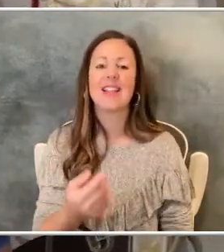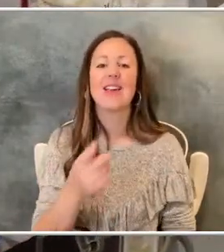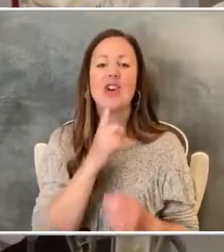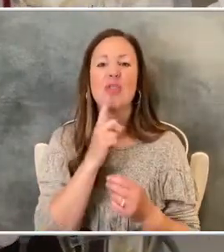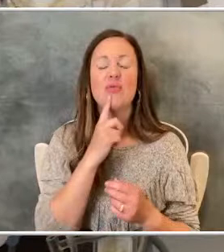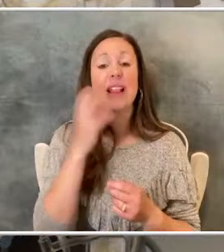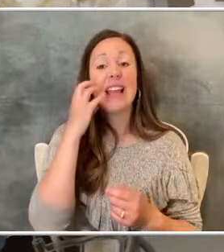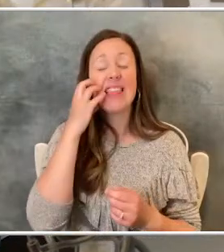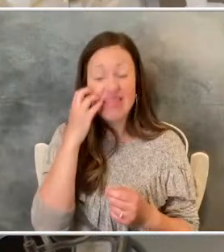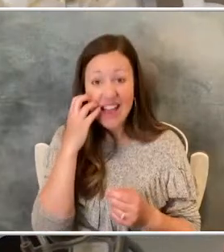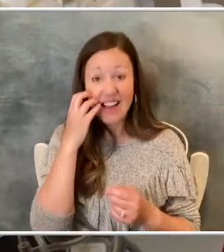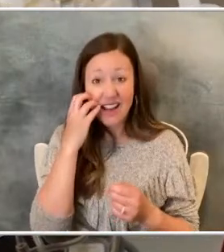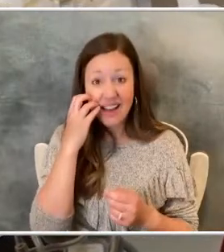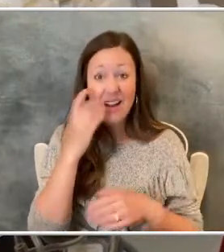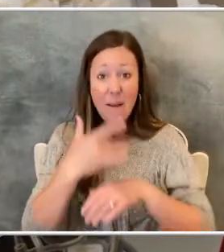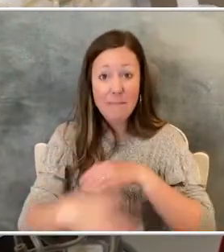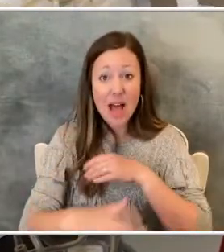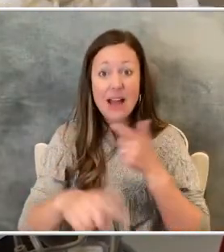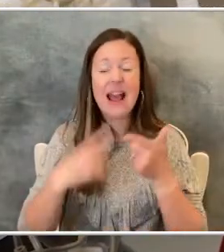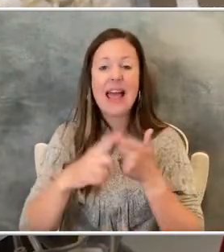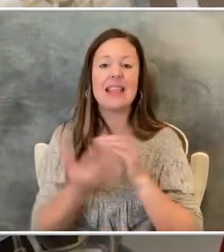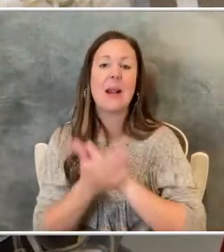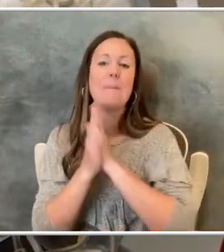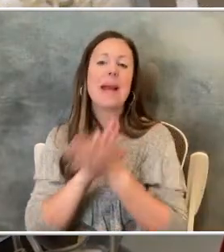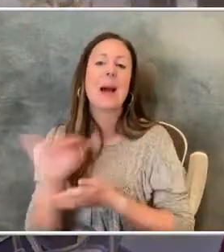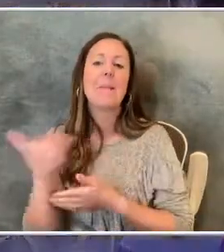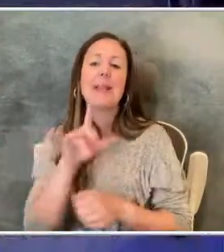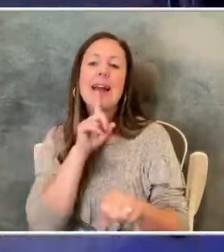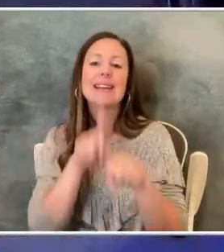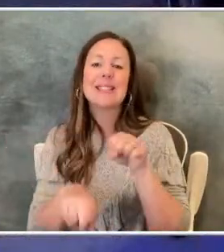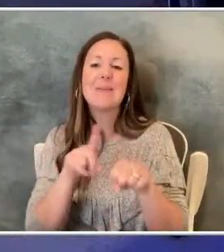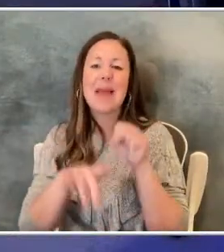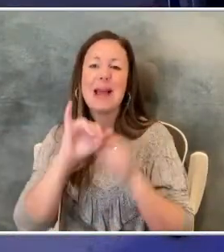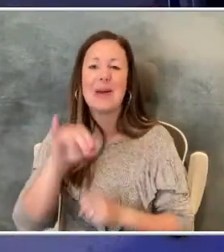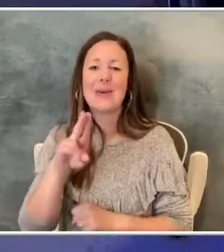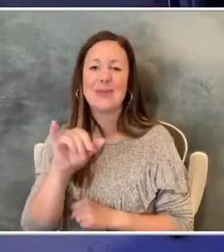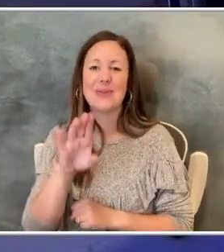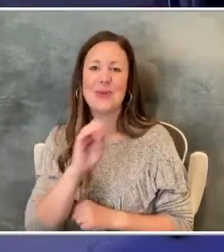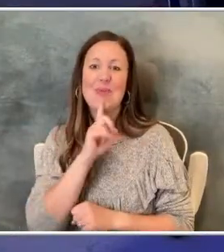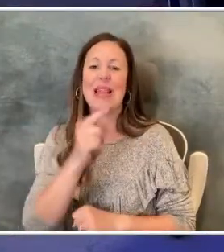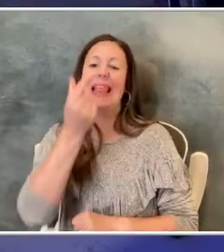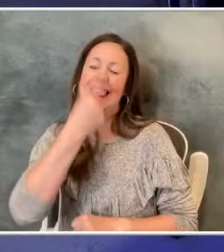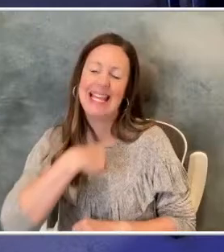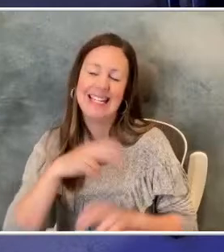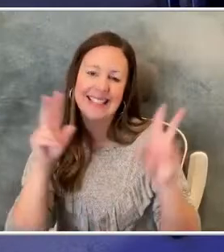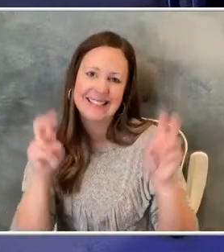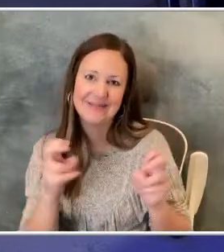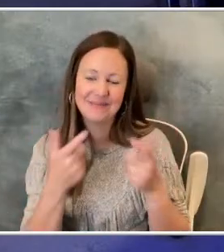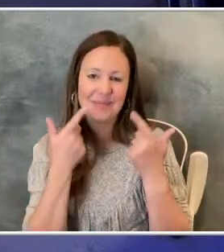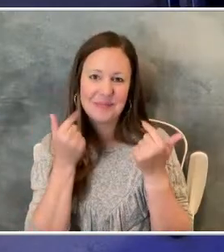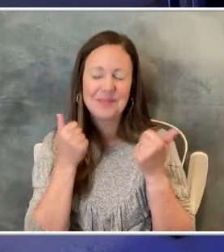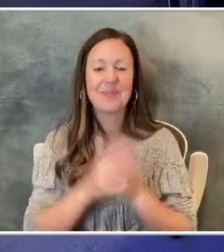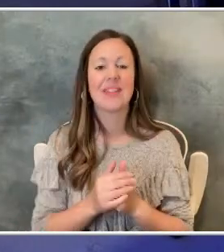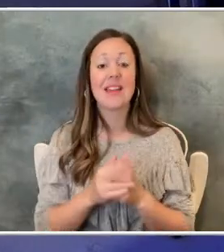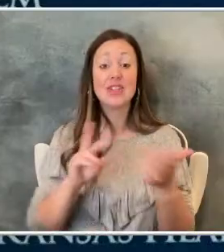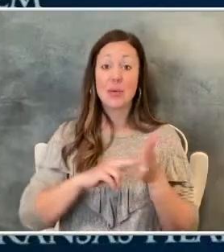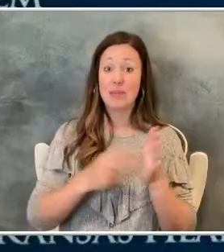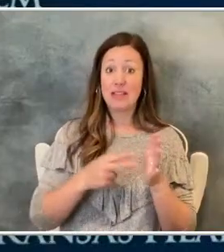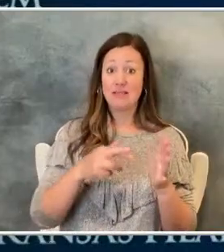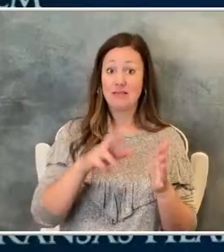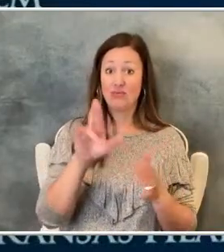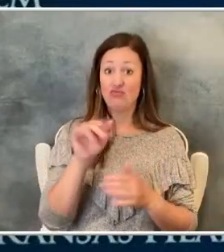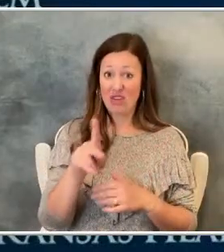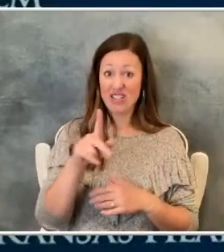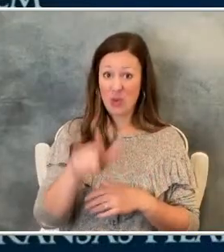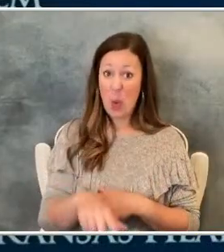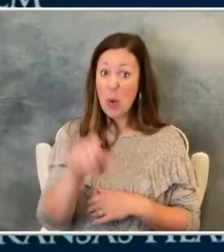juice. So their vascular perfusion, the tissues, is greatly enhanced. So not only are we lowering the risk, they're actually feeling better